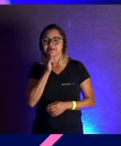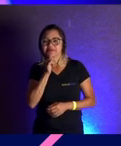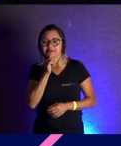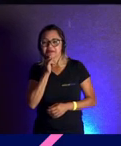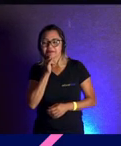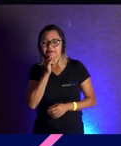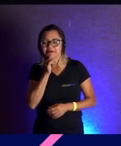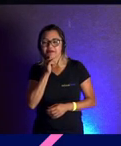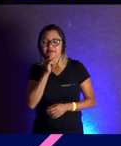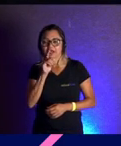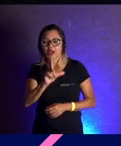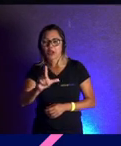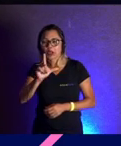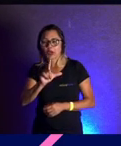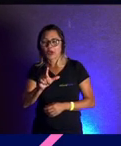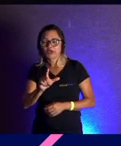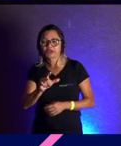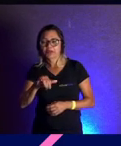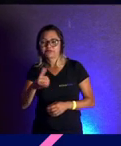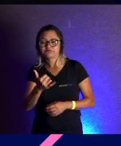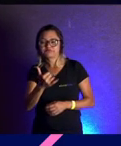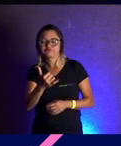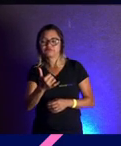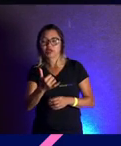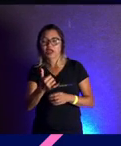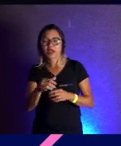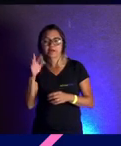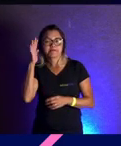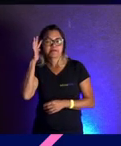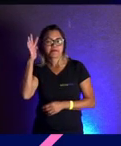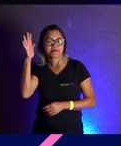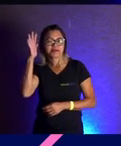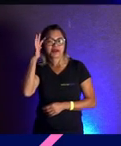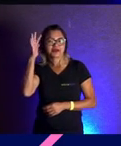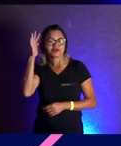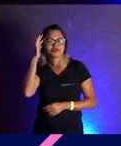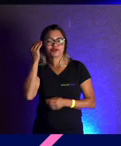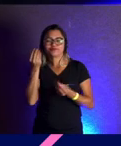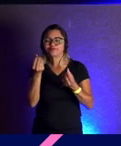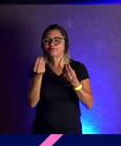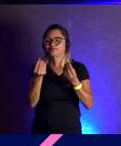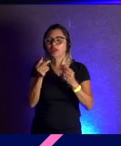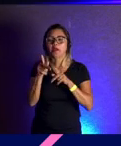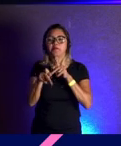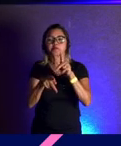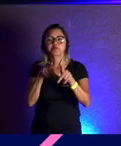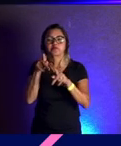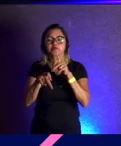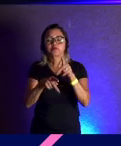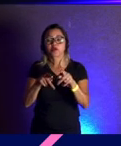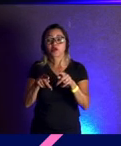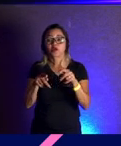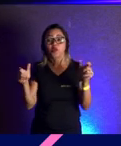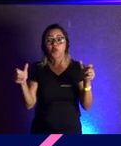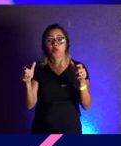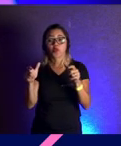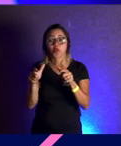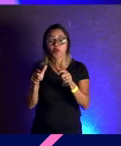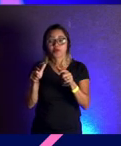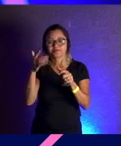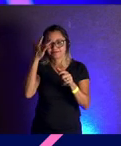do. I want you to imagine some population of people who have been tested.